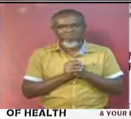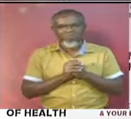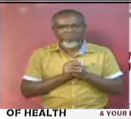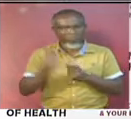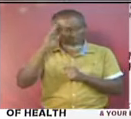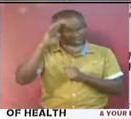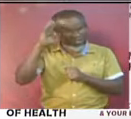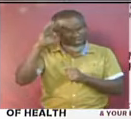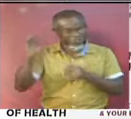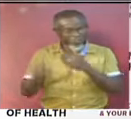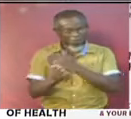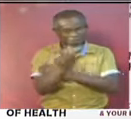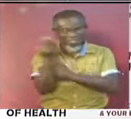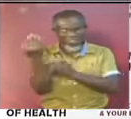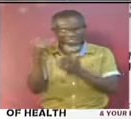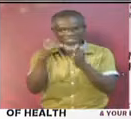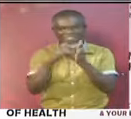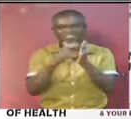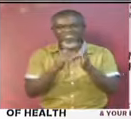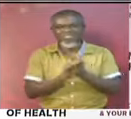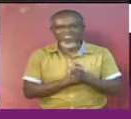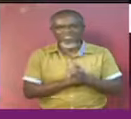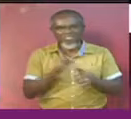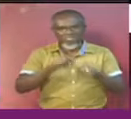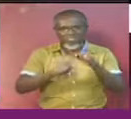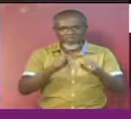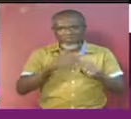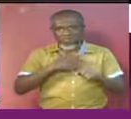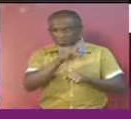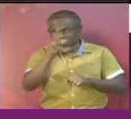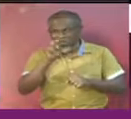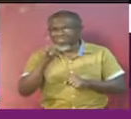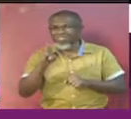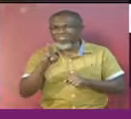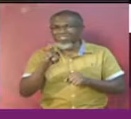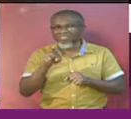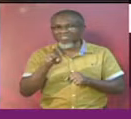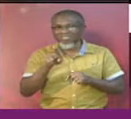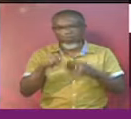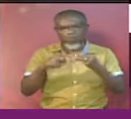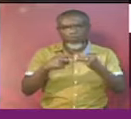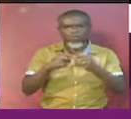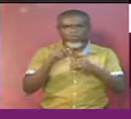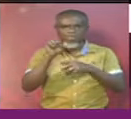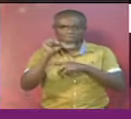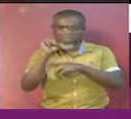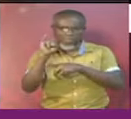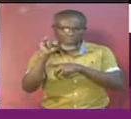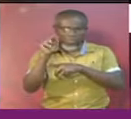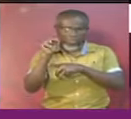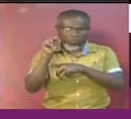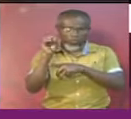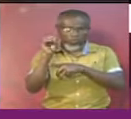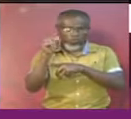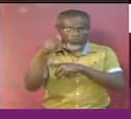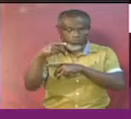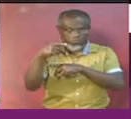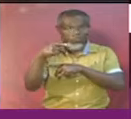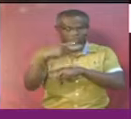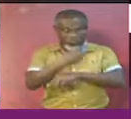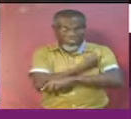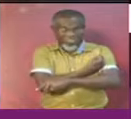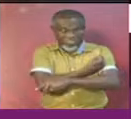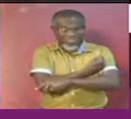Hello, good morning again. So my question would be, the Sinopharm vaccine has WHO's approval to